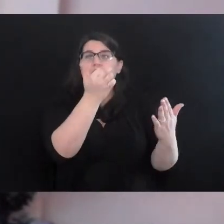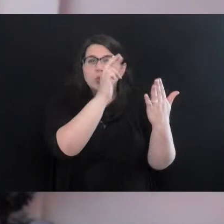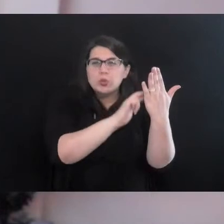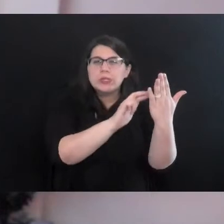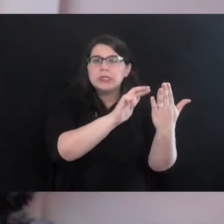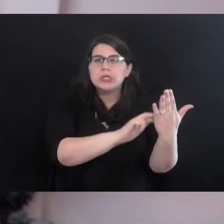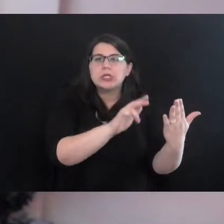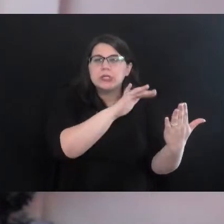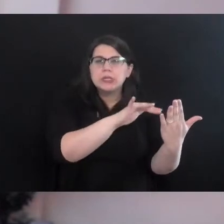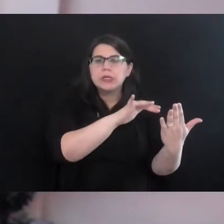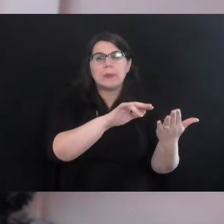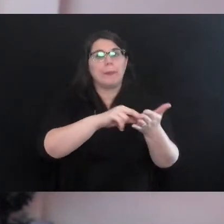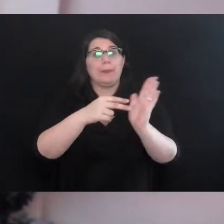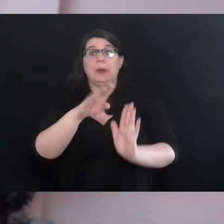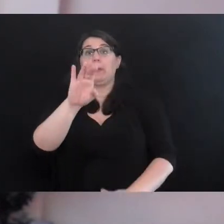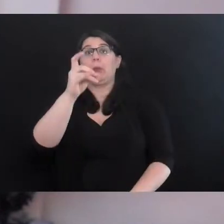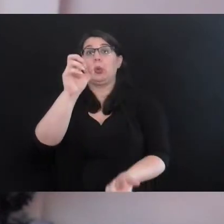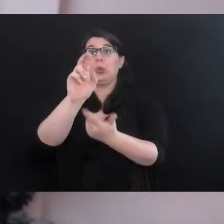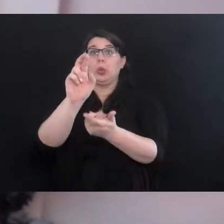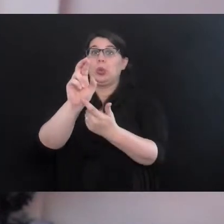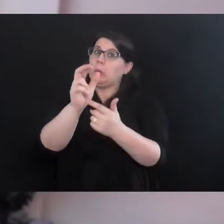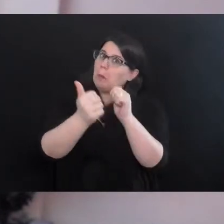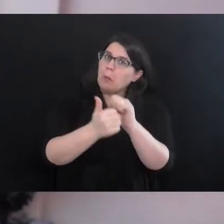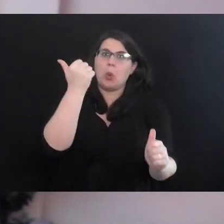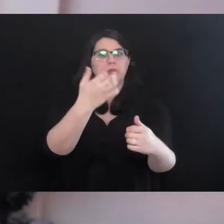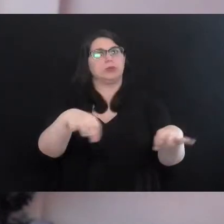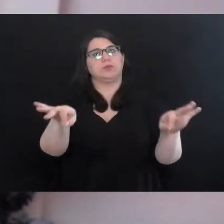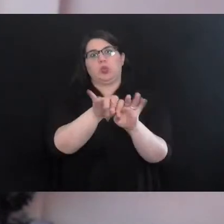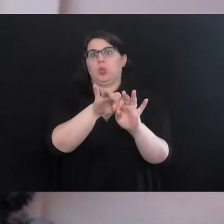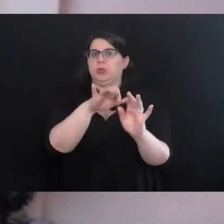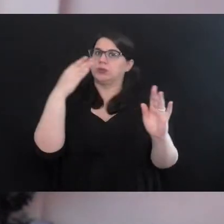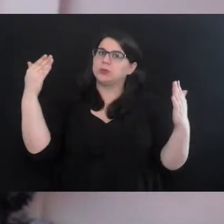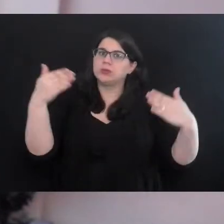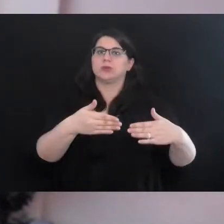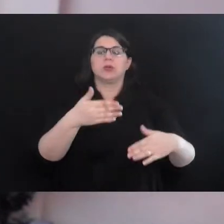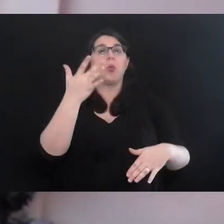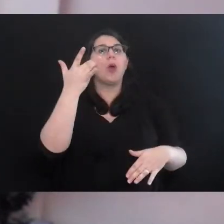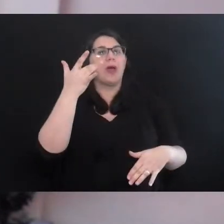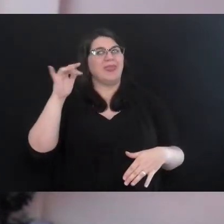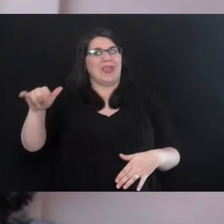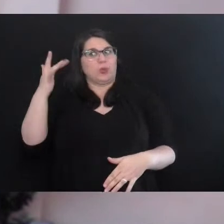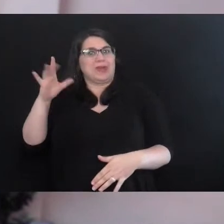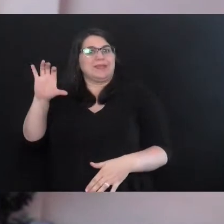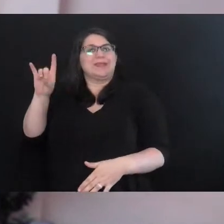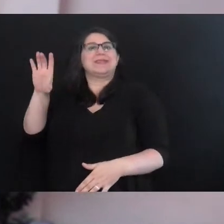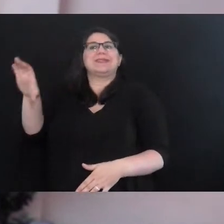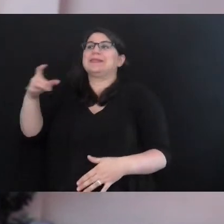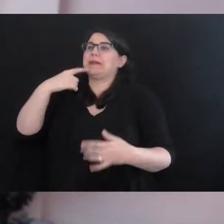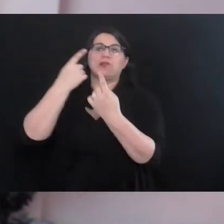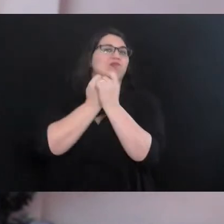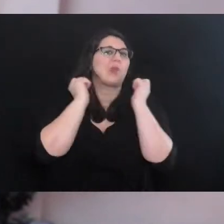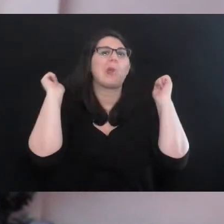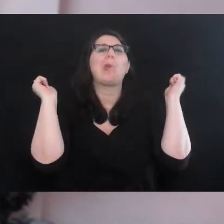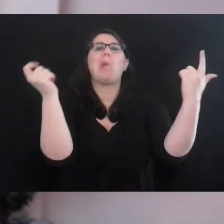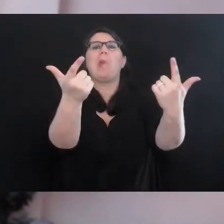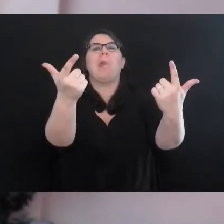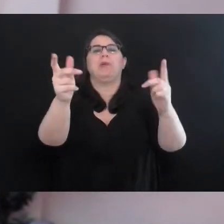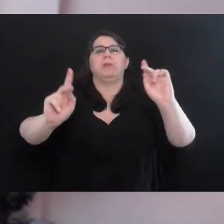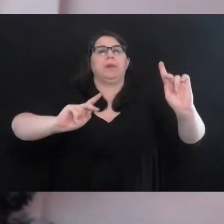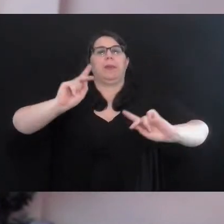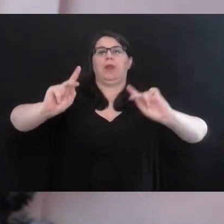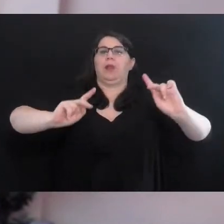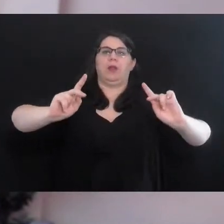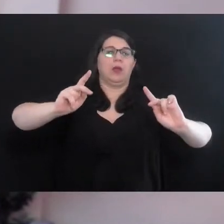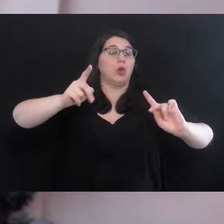makes boosting even more important. And it's the reason why the CDC just came out and said everybody who is